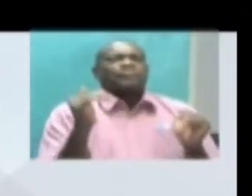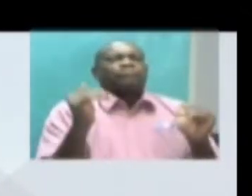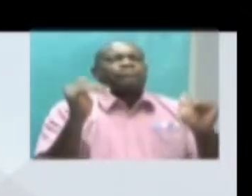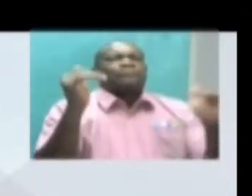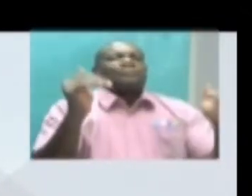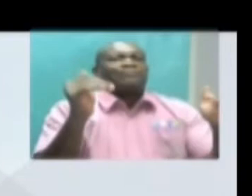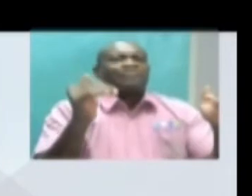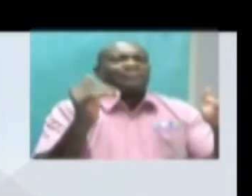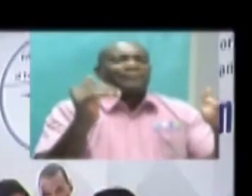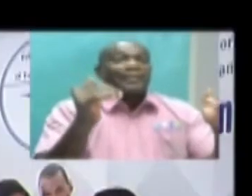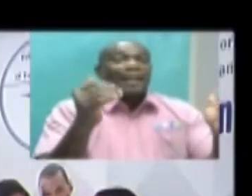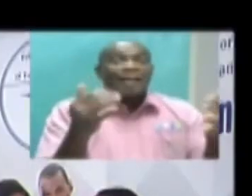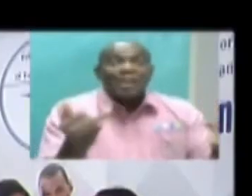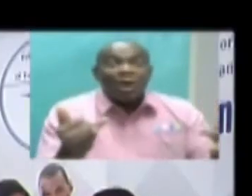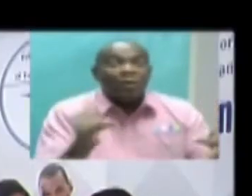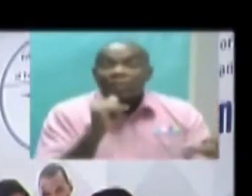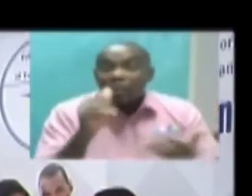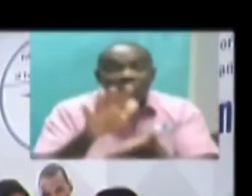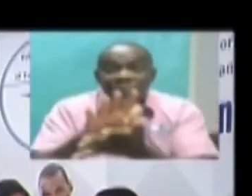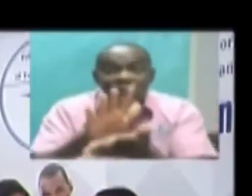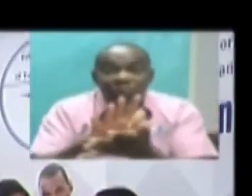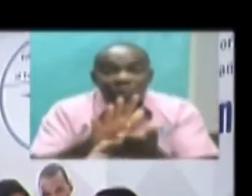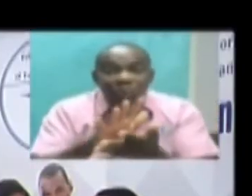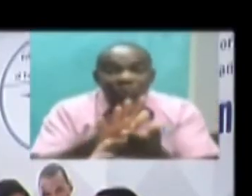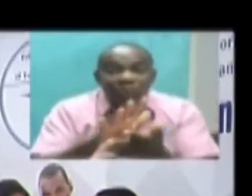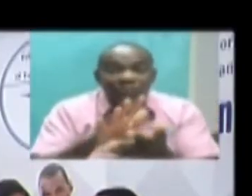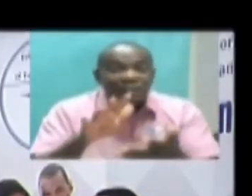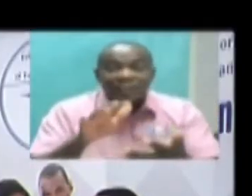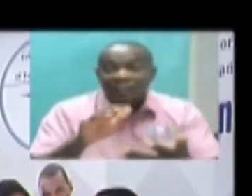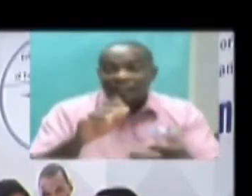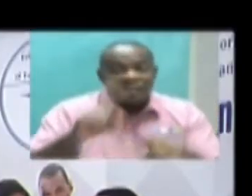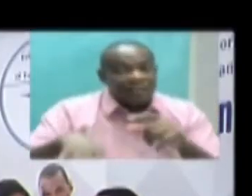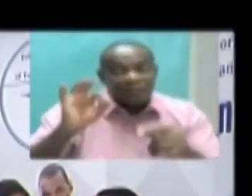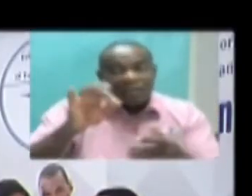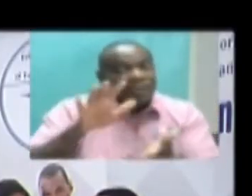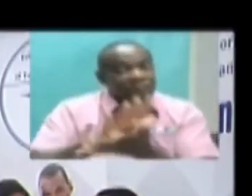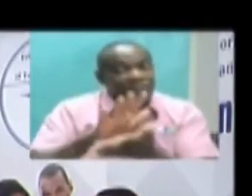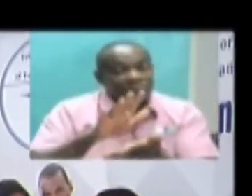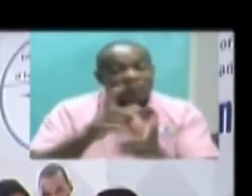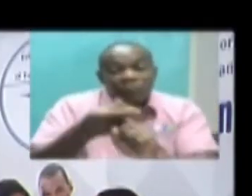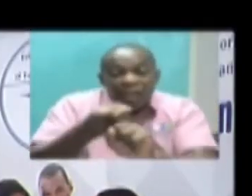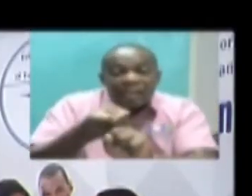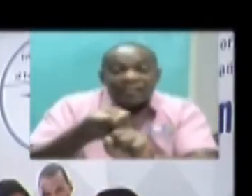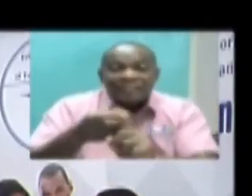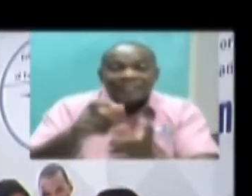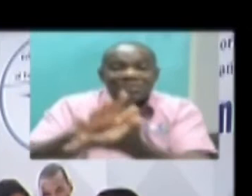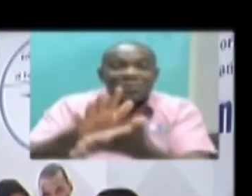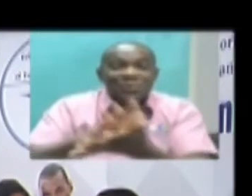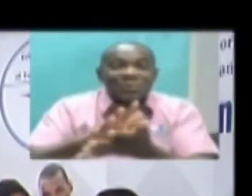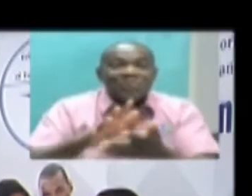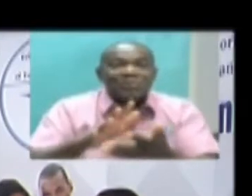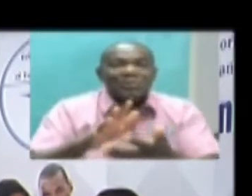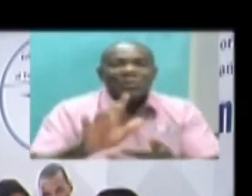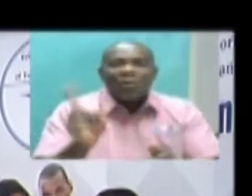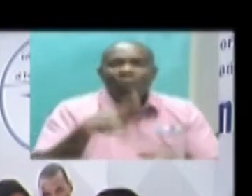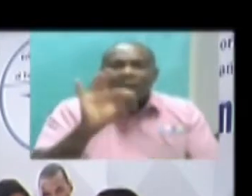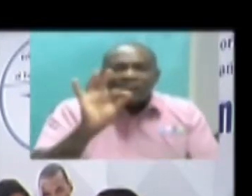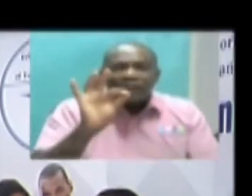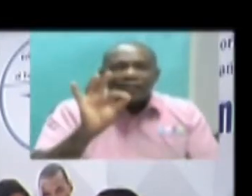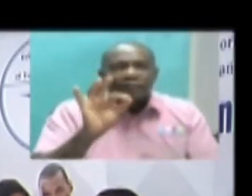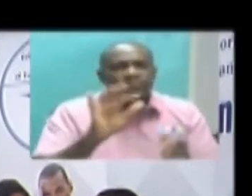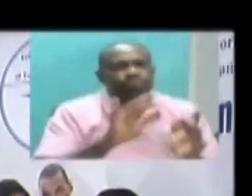So where they do it, they do it online. This is why we have kids doing internet challenges. Now, adults might look at these internet challenges and